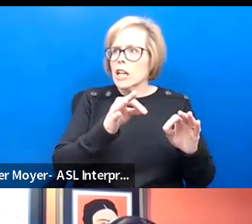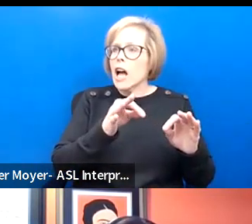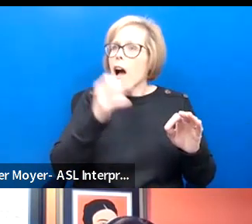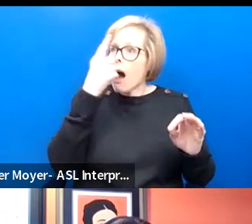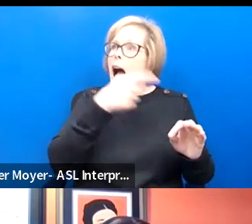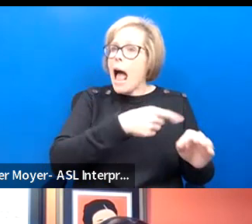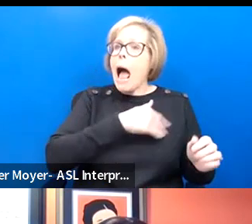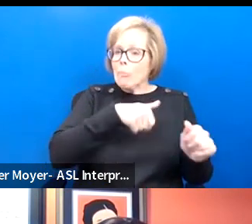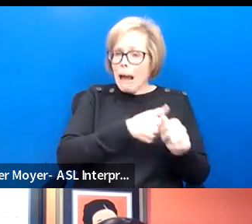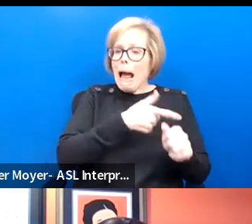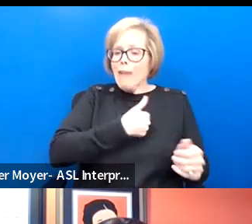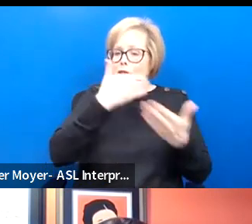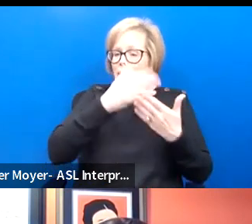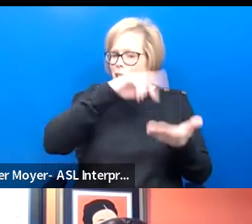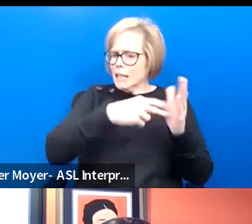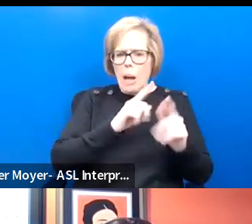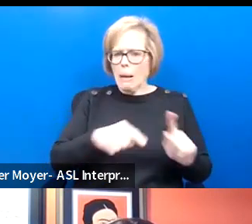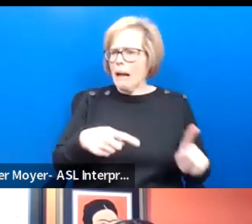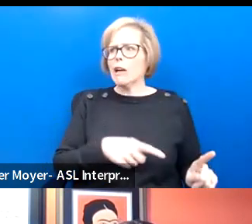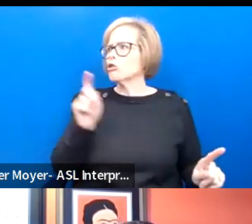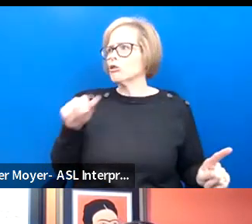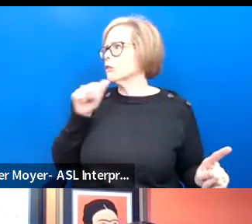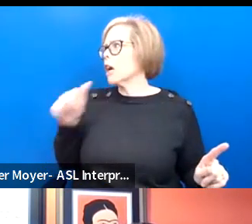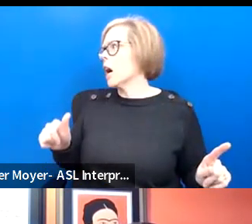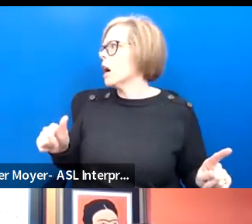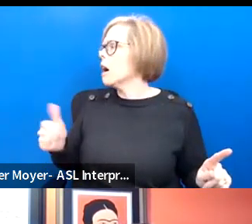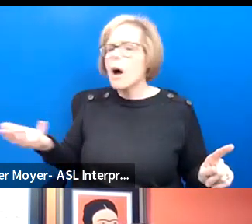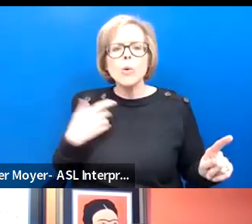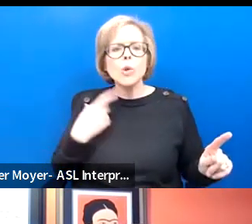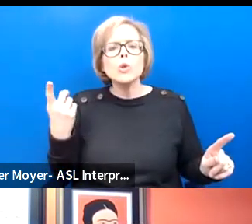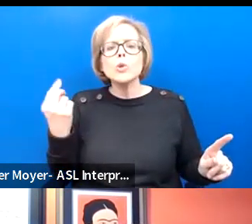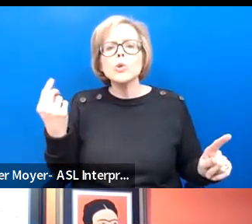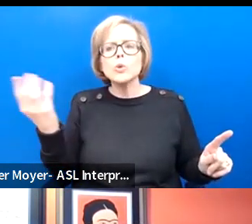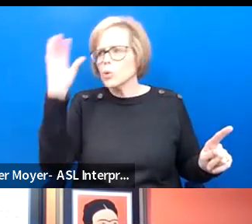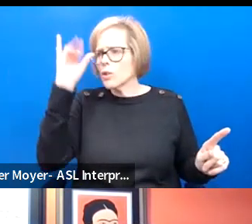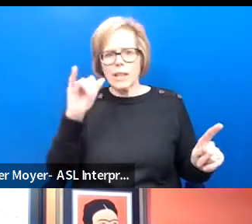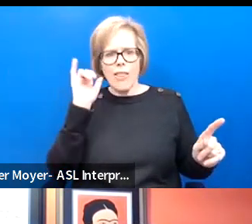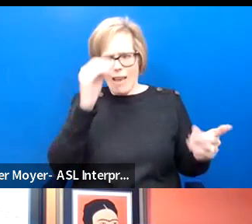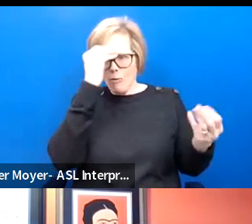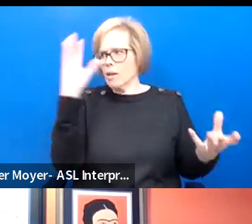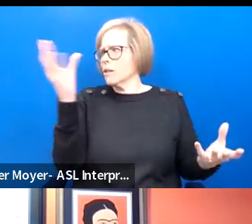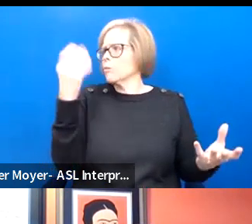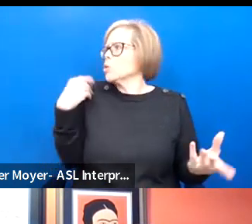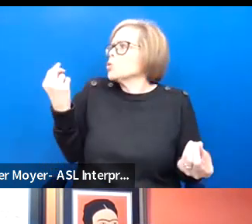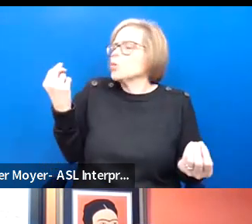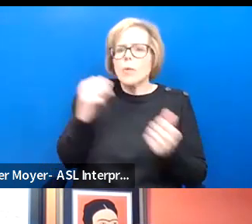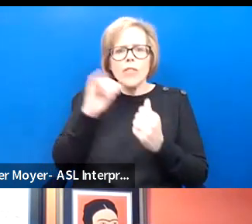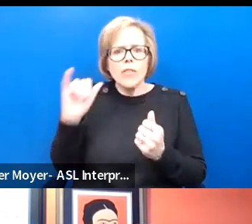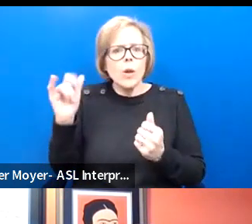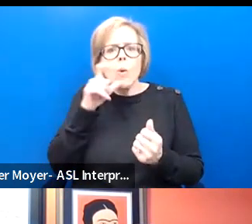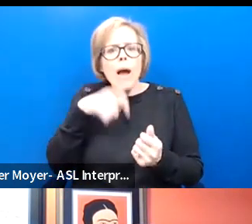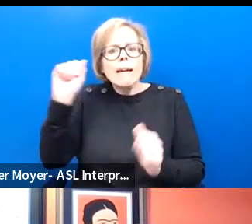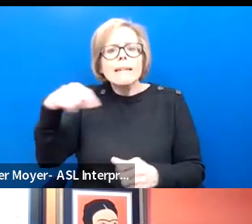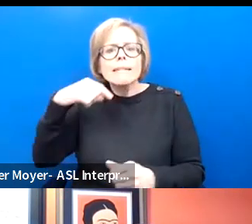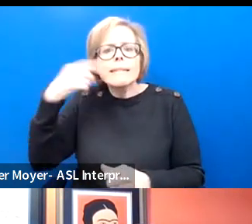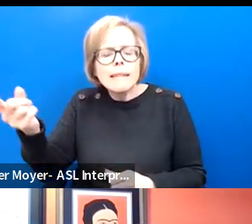intent, but this is not how we should be doing this. What do they do with that knowledge? Where can they take it? And something beyond